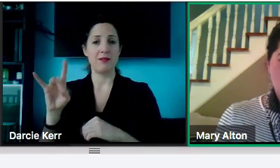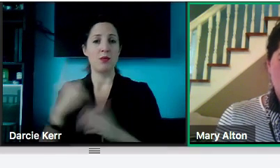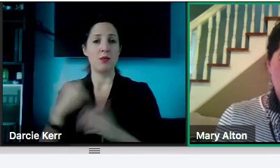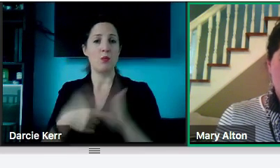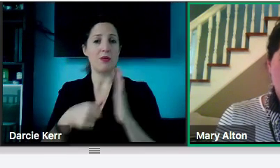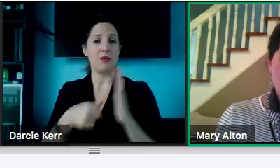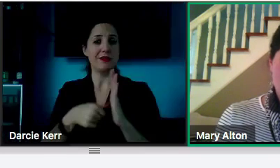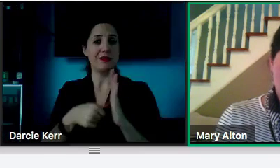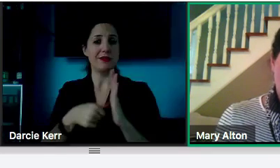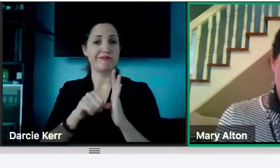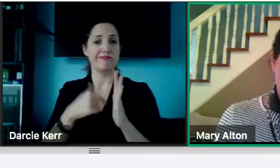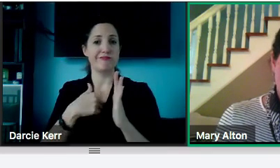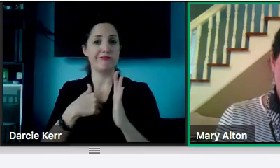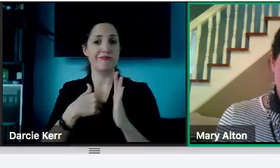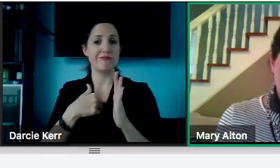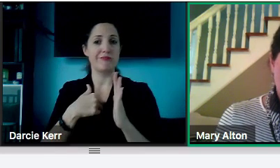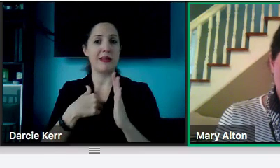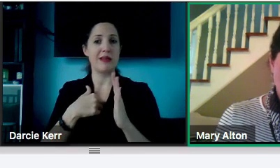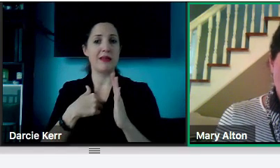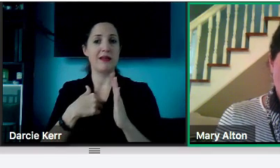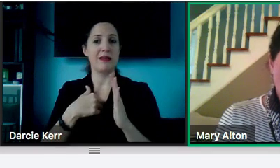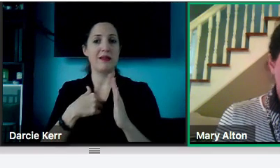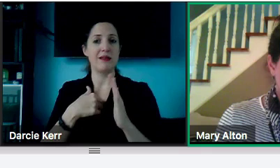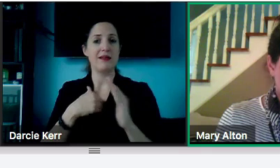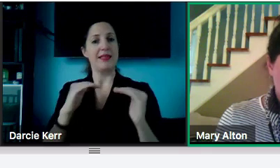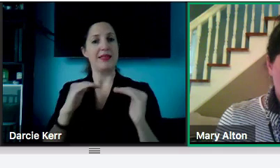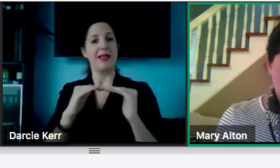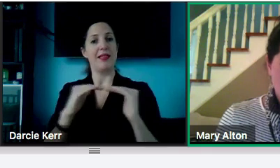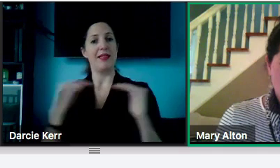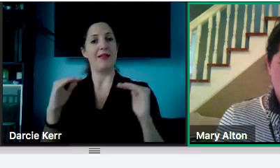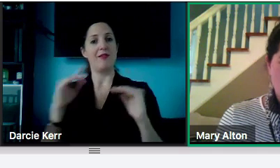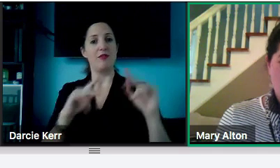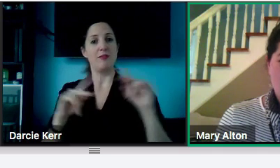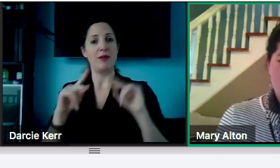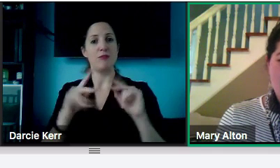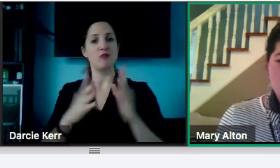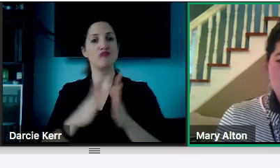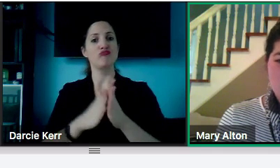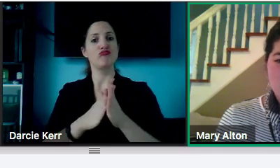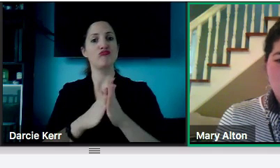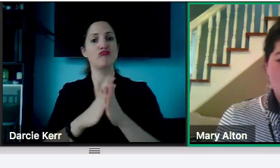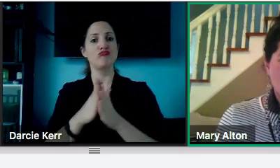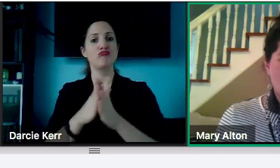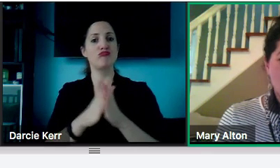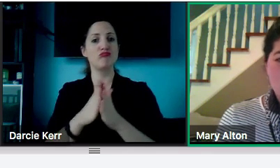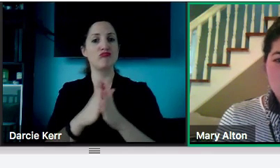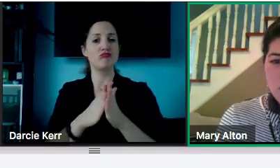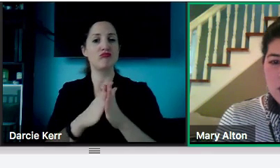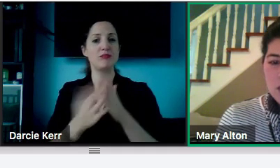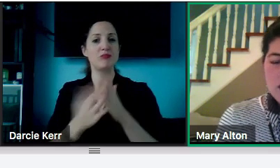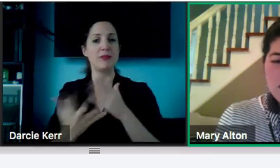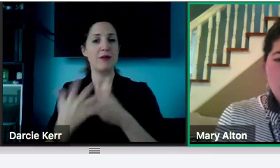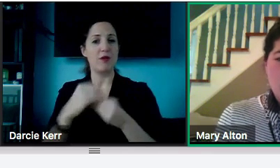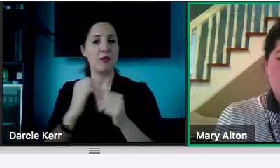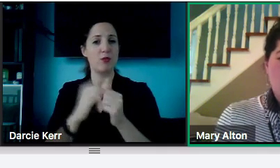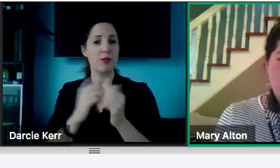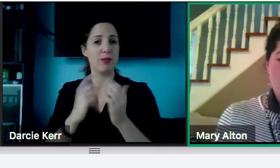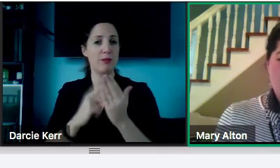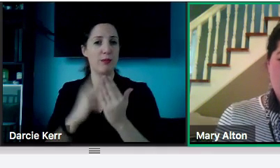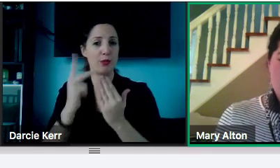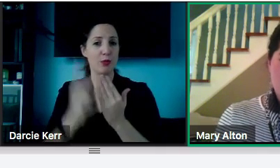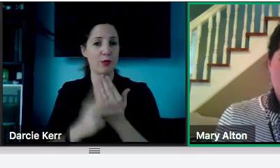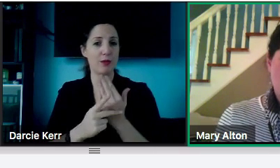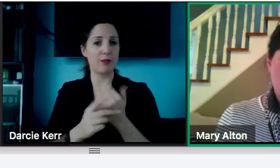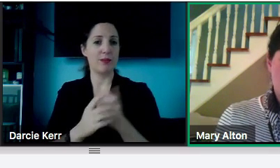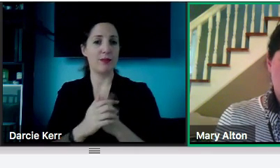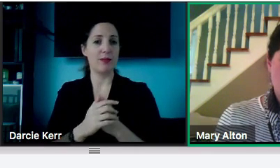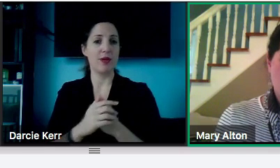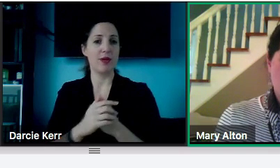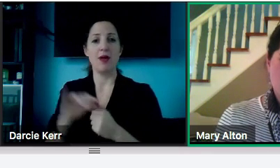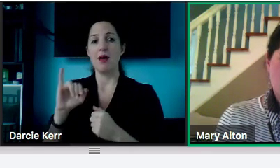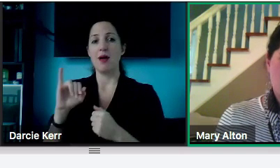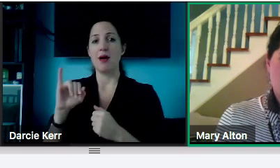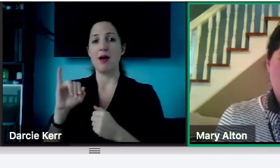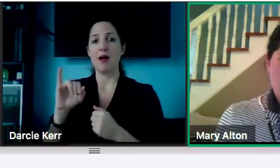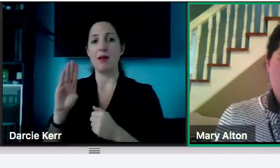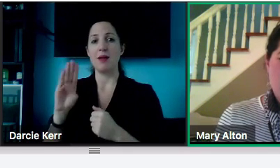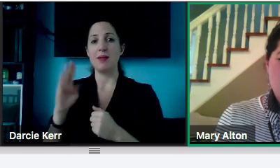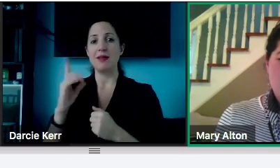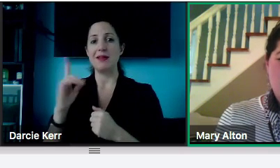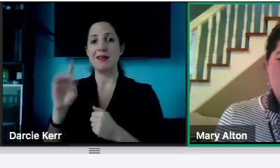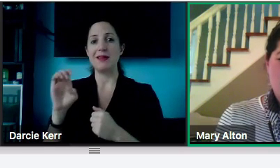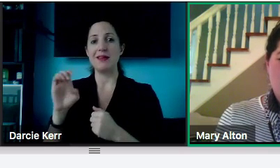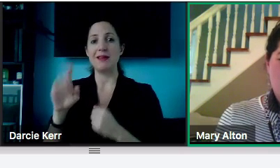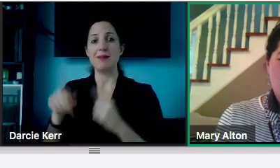of individuals that we see wanting to engage in our programs, both IBD and business